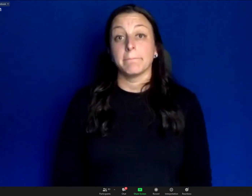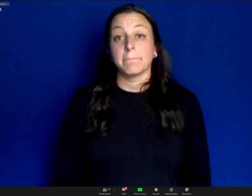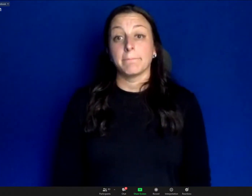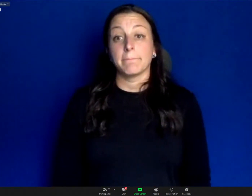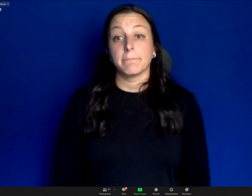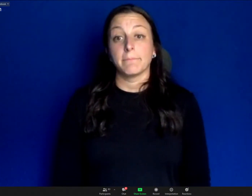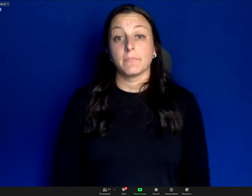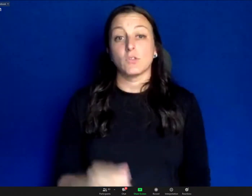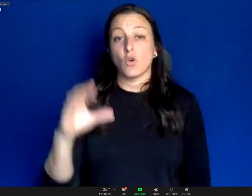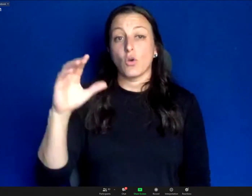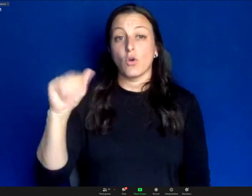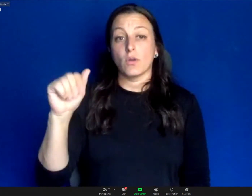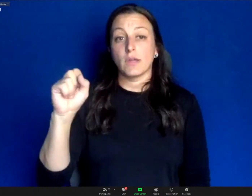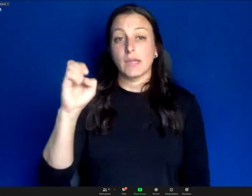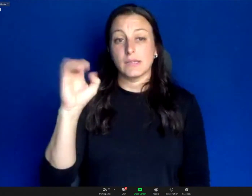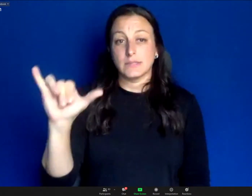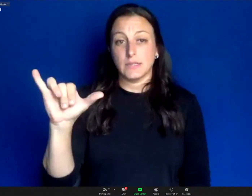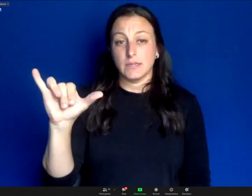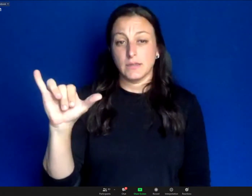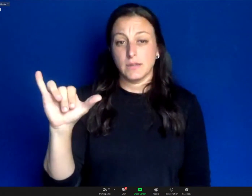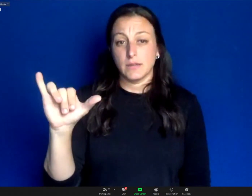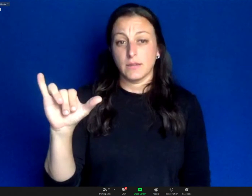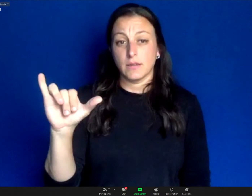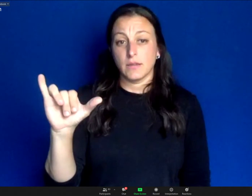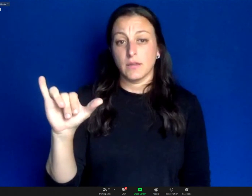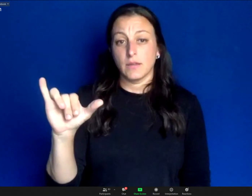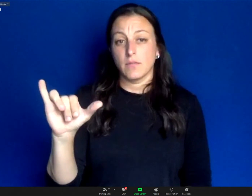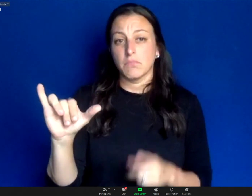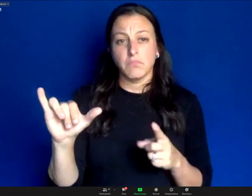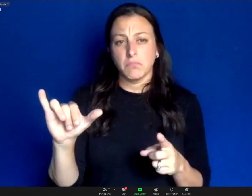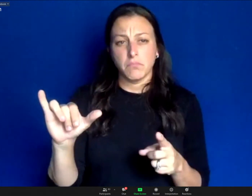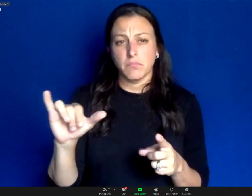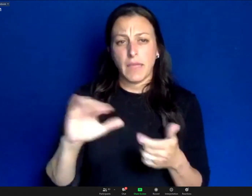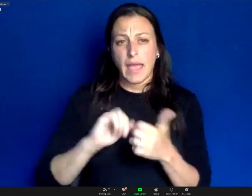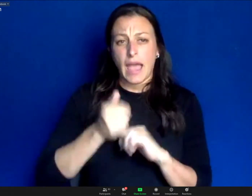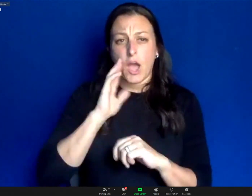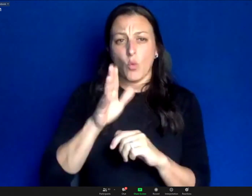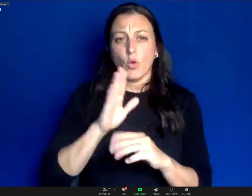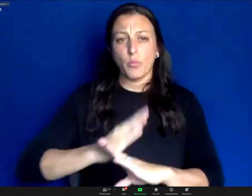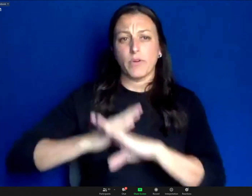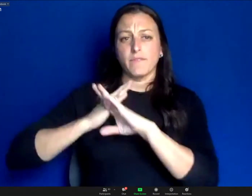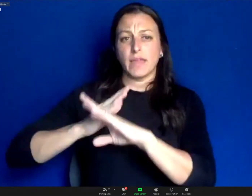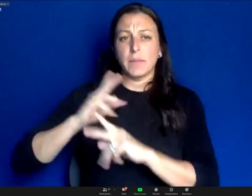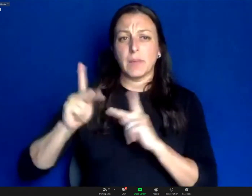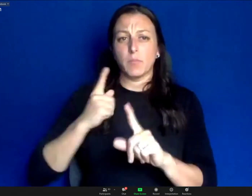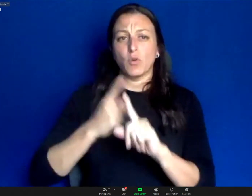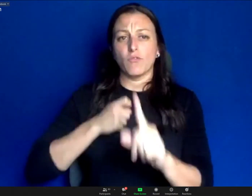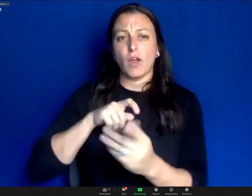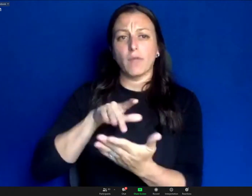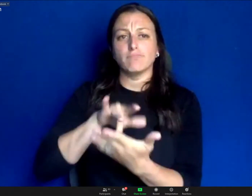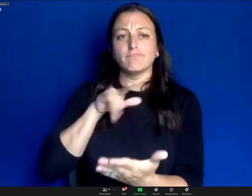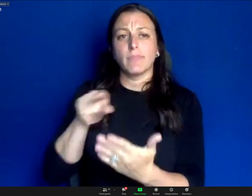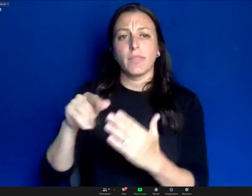Casey, how are you going to prevent abuse within this system?